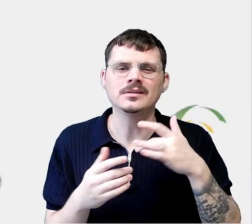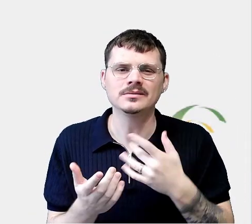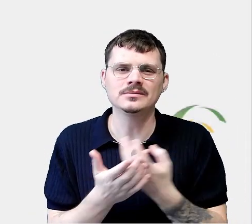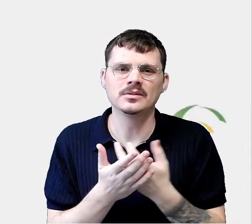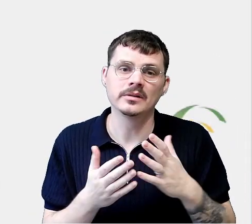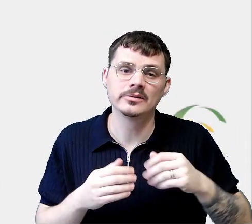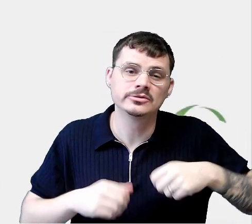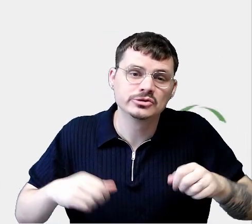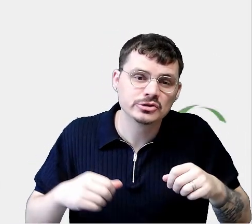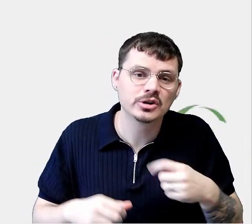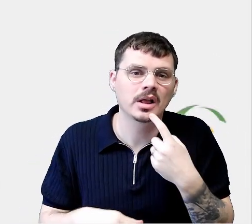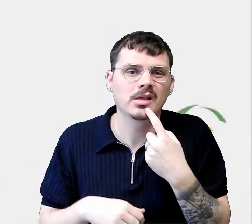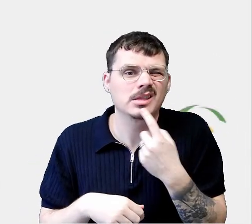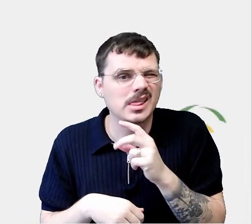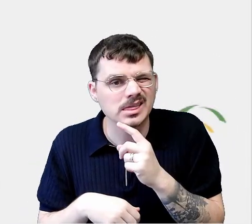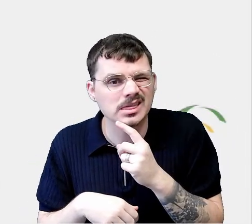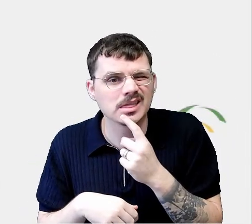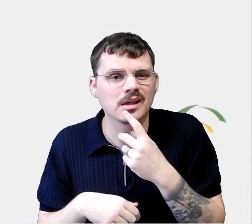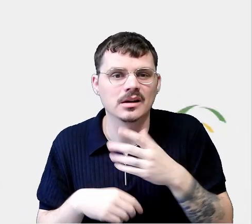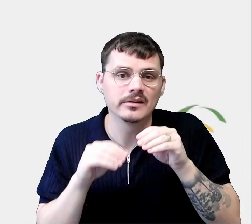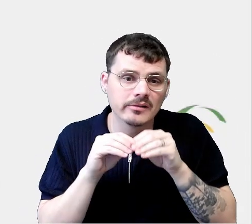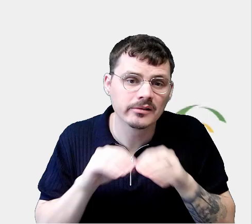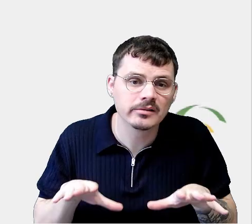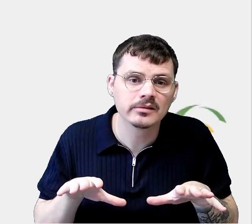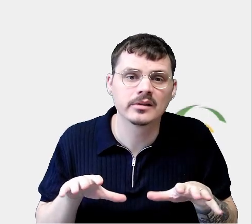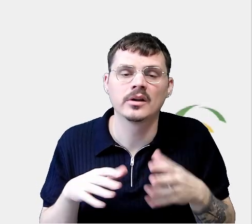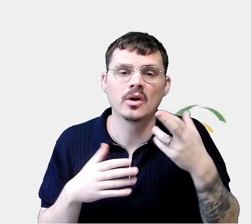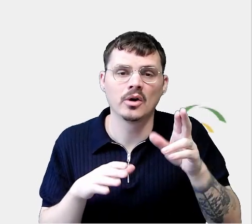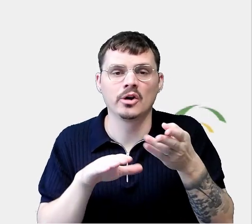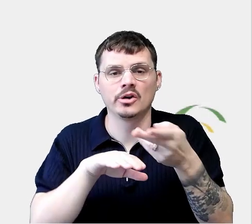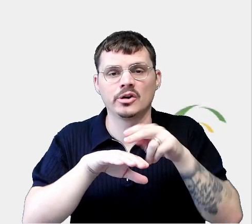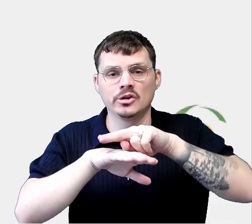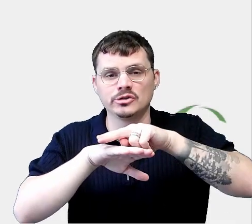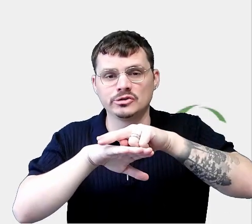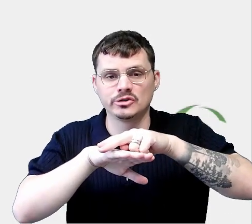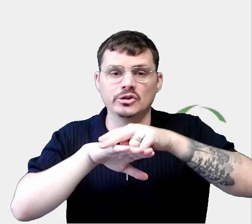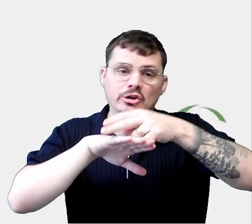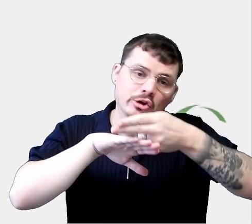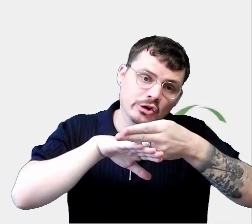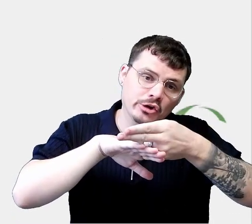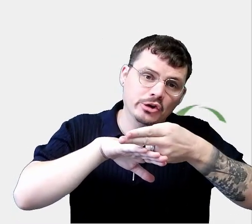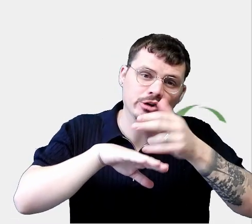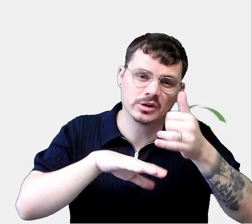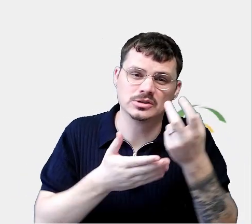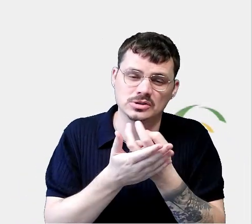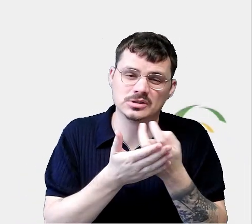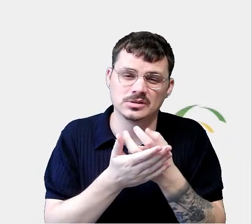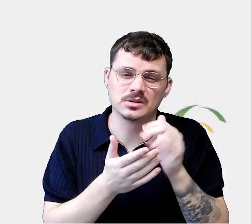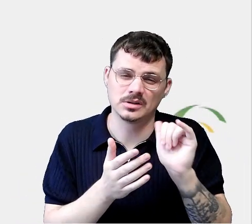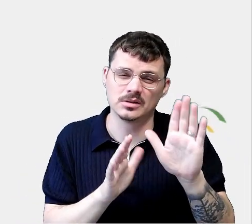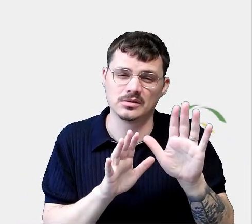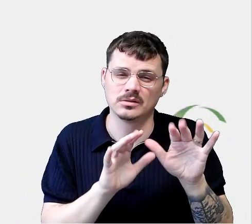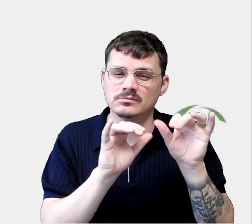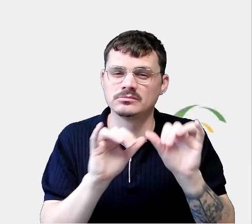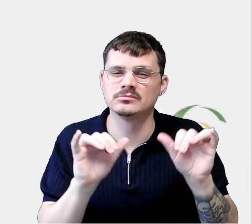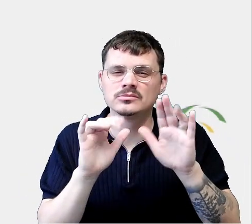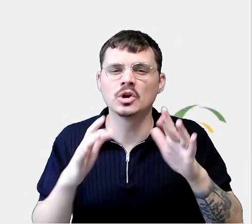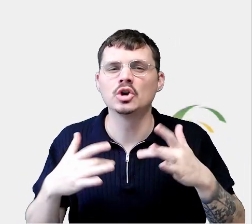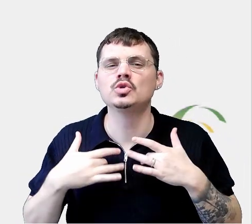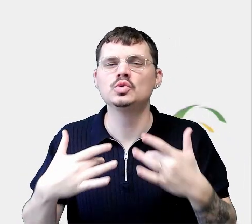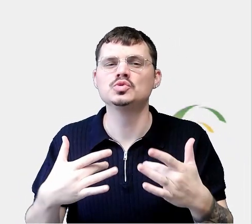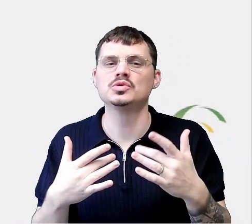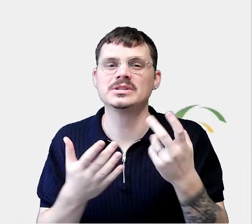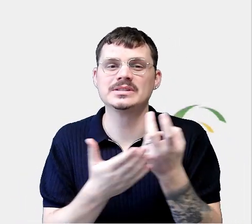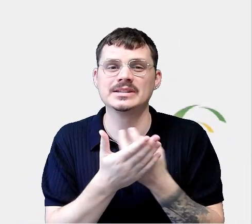movements, the tongue-biting incontinence, need to turn the person on their side, all the sort of